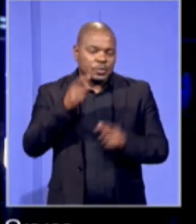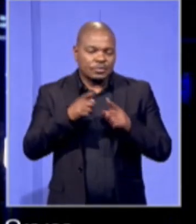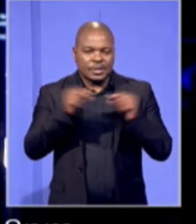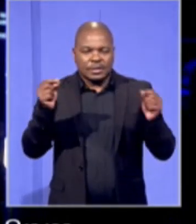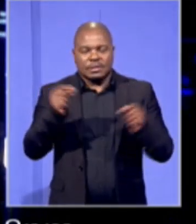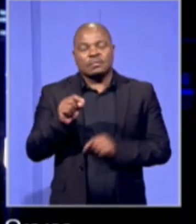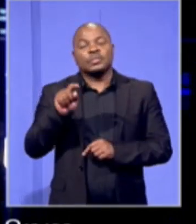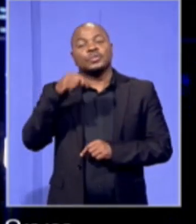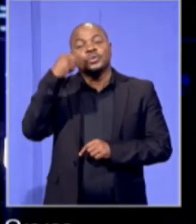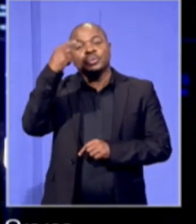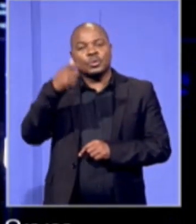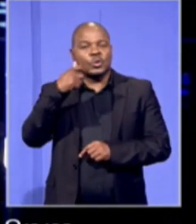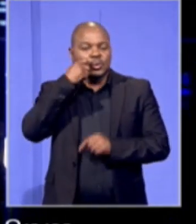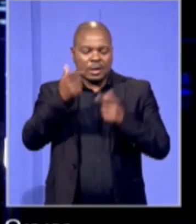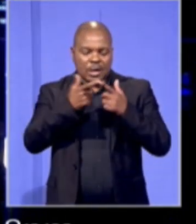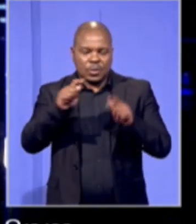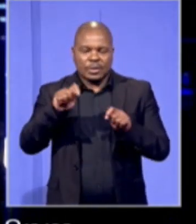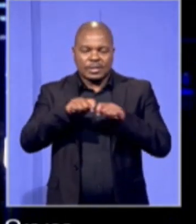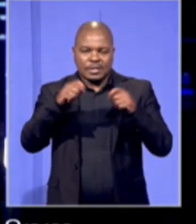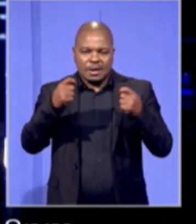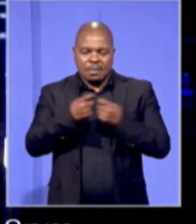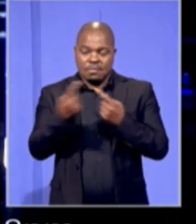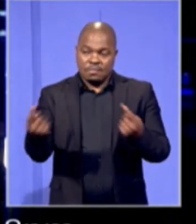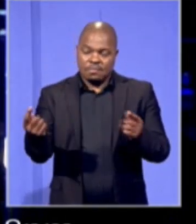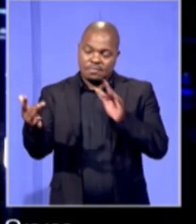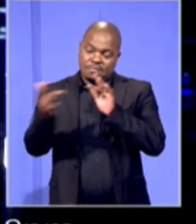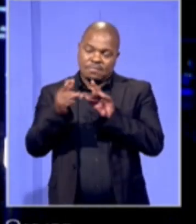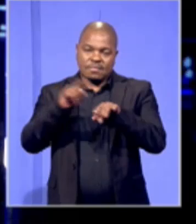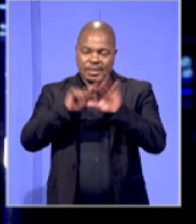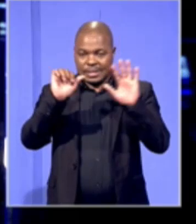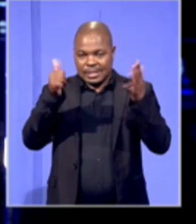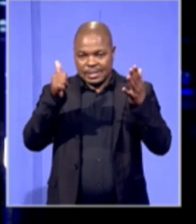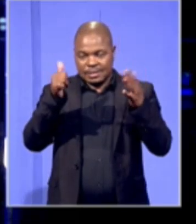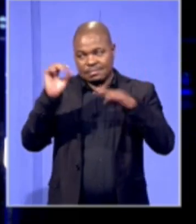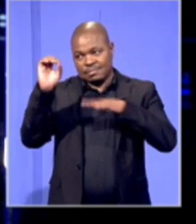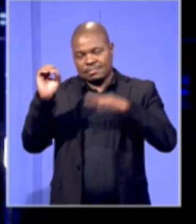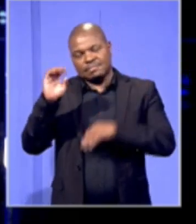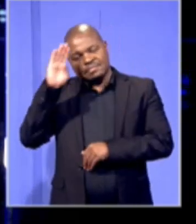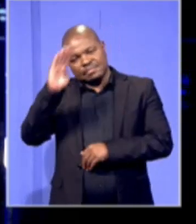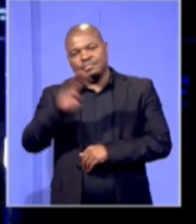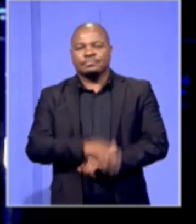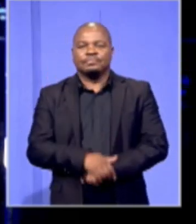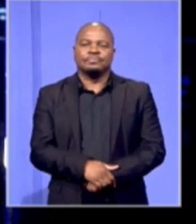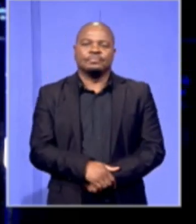kopana le moifo wa rona wa ditaba tsa Setswana ho sane ka hora ya botshelela thapama ke yona taba.